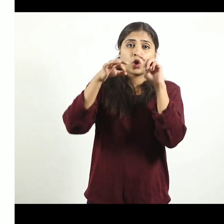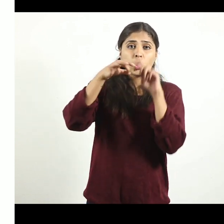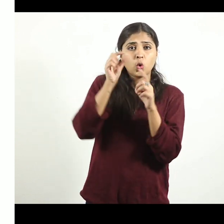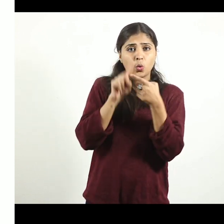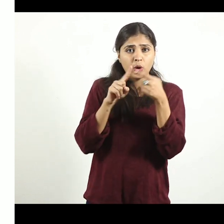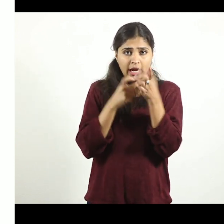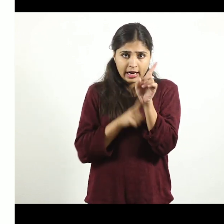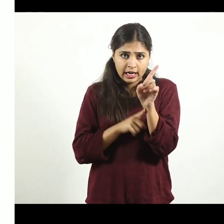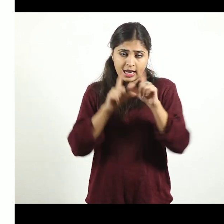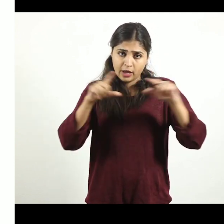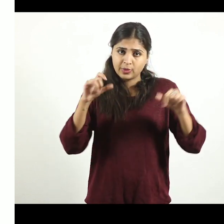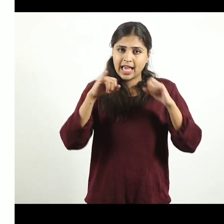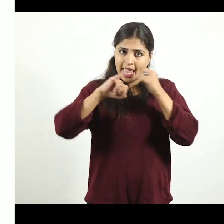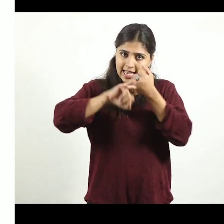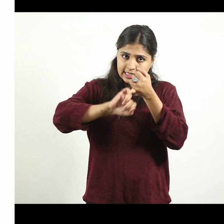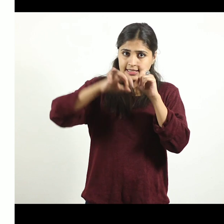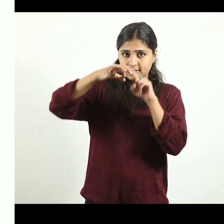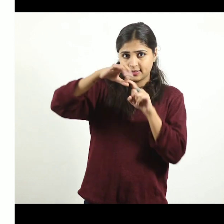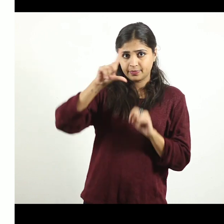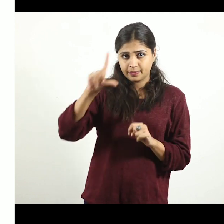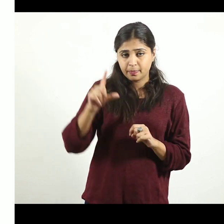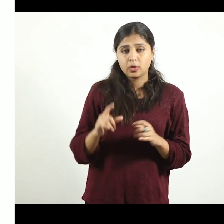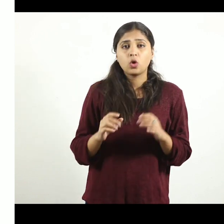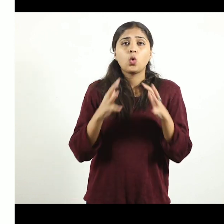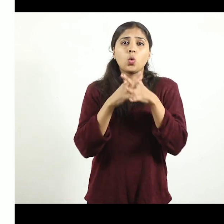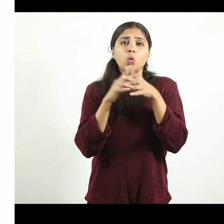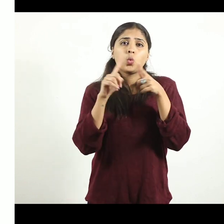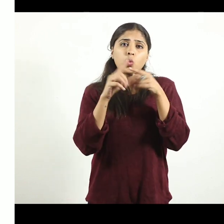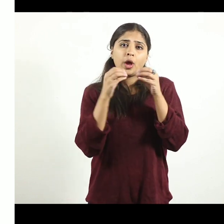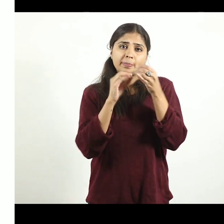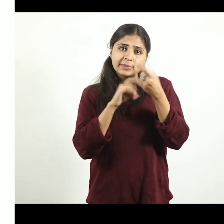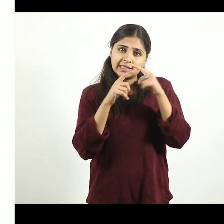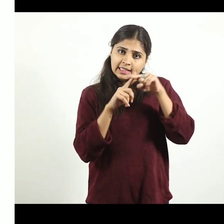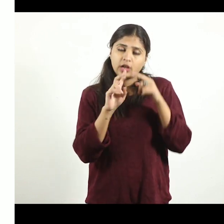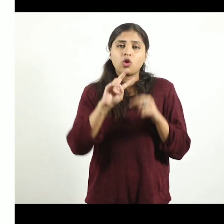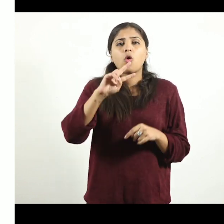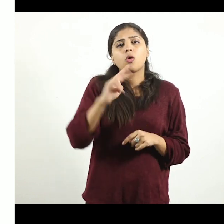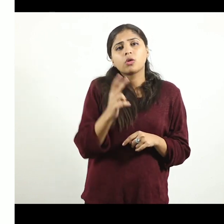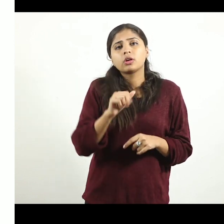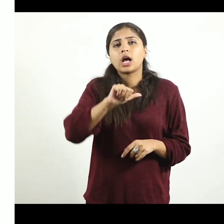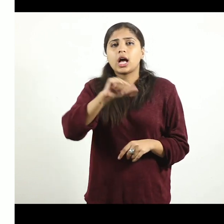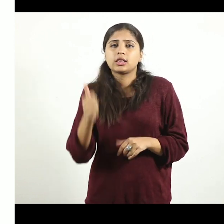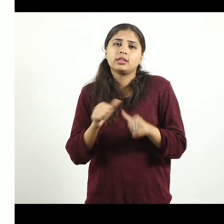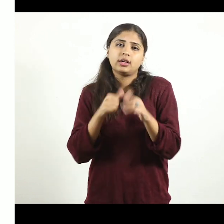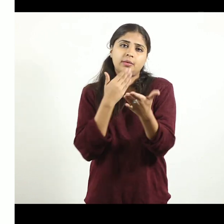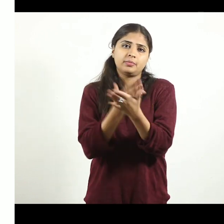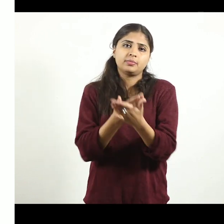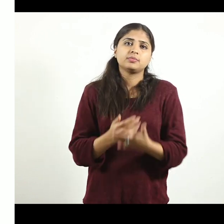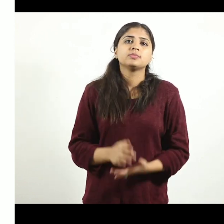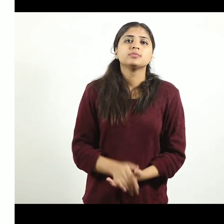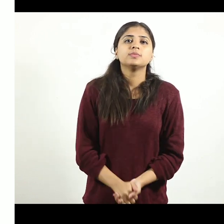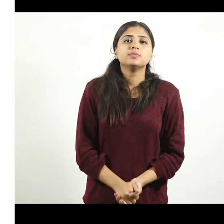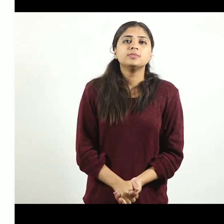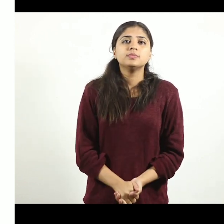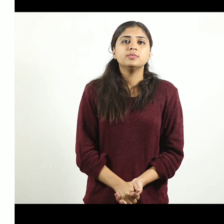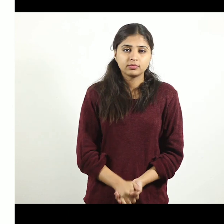form, structured query language (SQL), website or other application. You can type directly into the